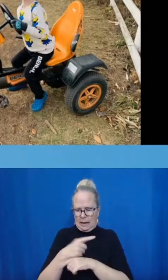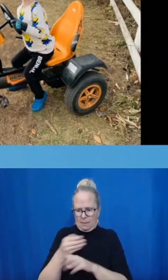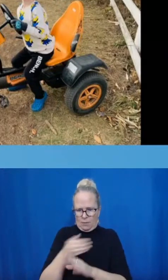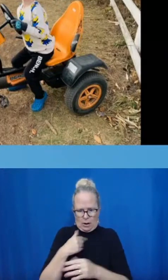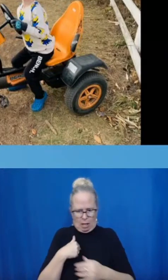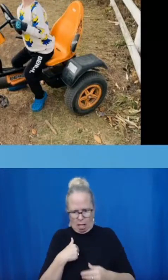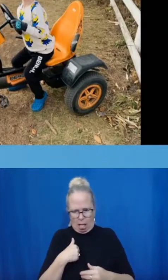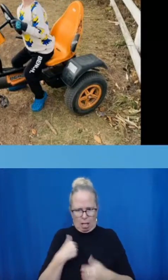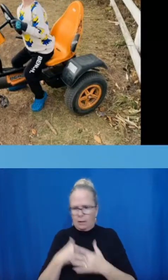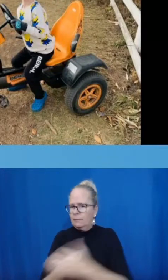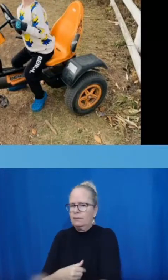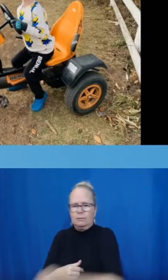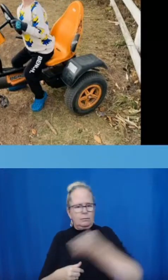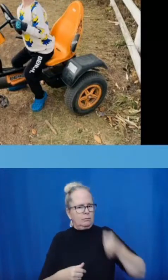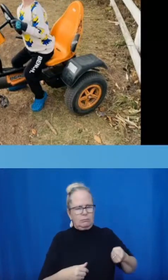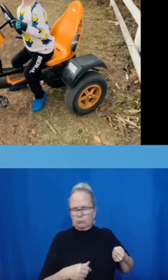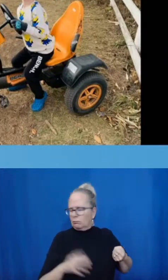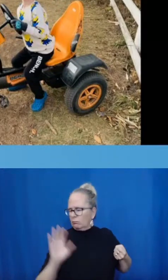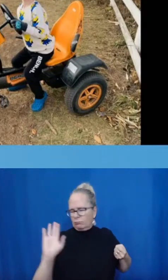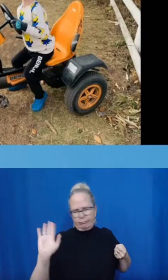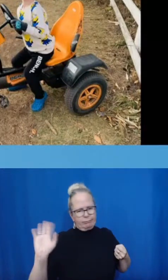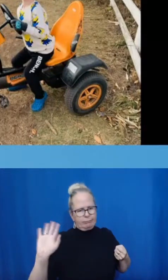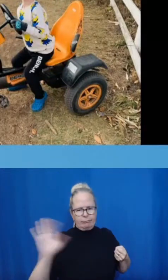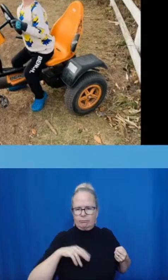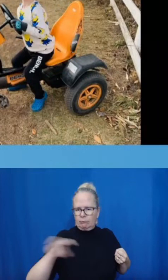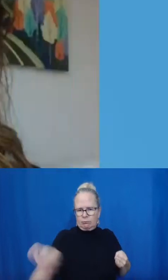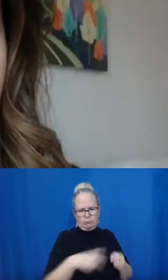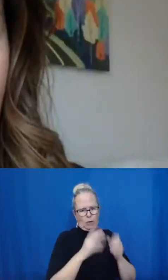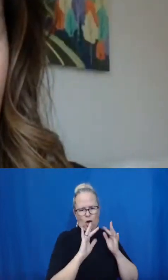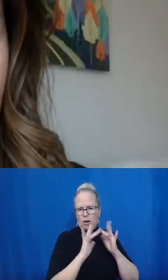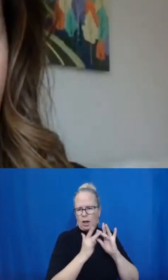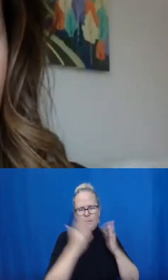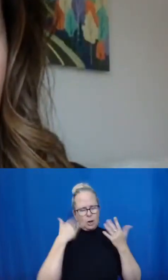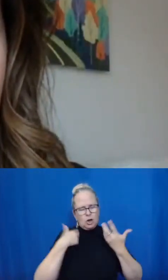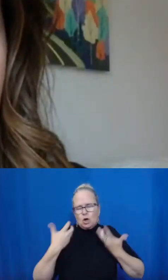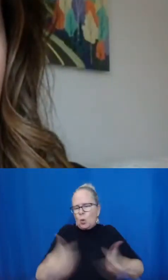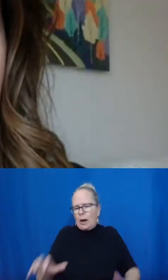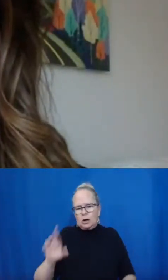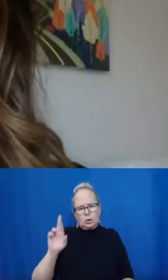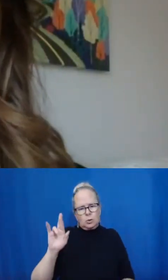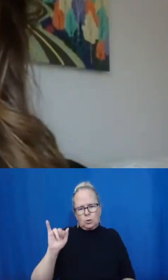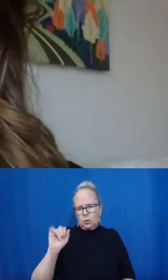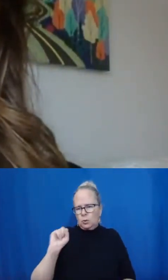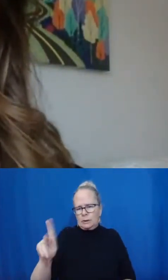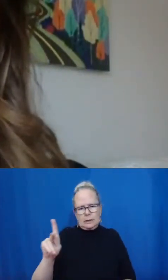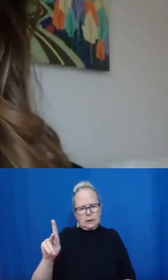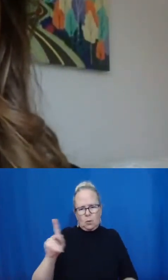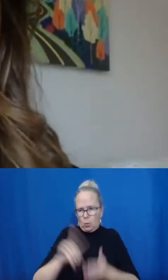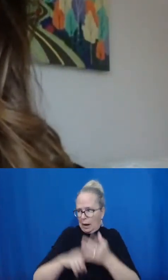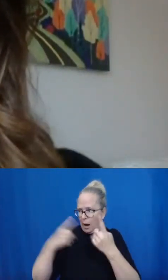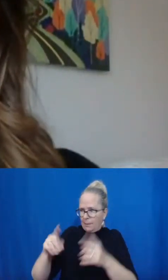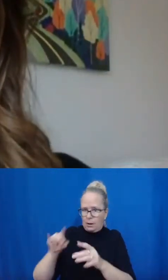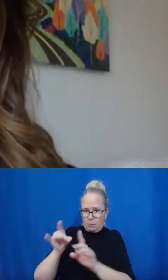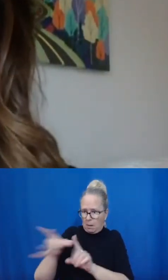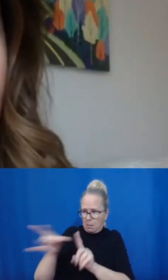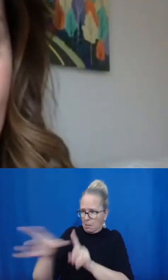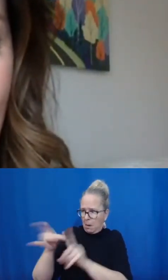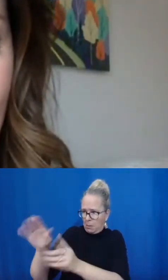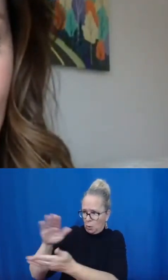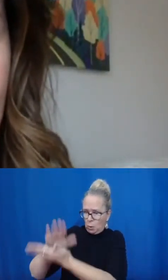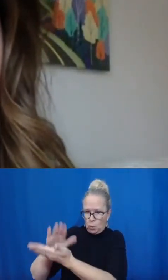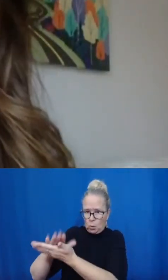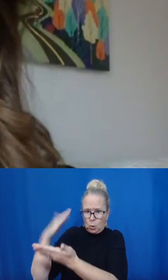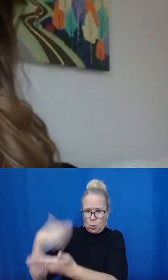Right now it was unfair because vulnerable kids were kind of put in a position that they had to stay home. And we were told that, well, you have the